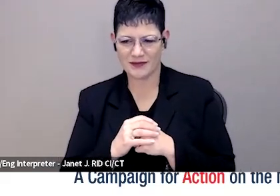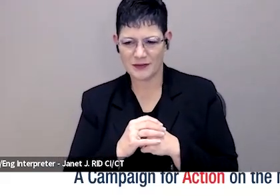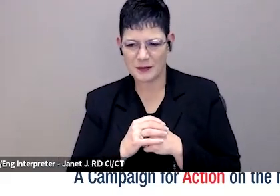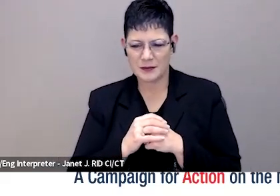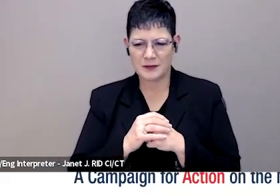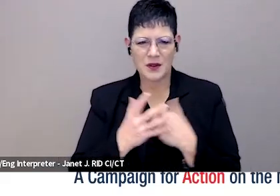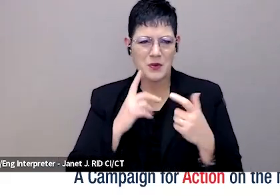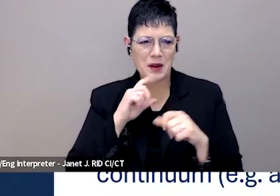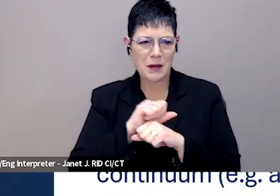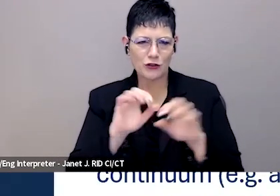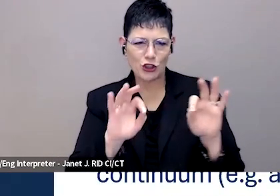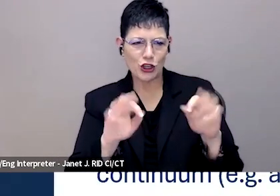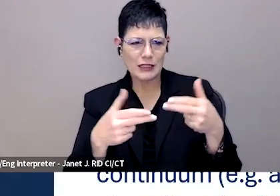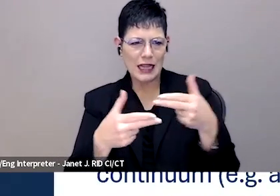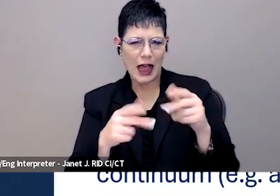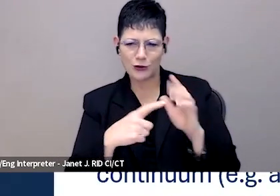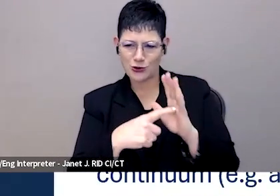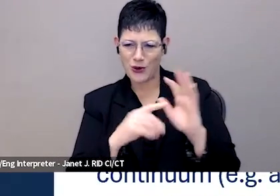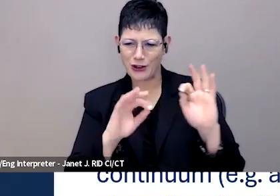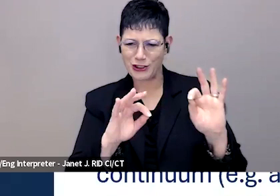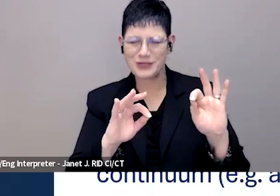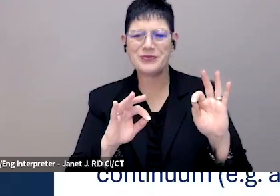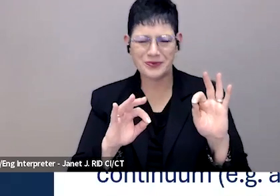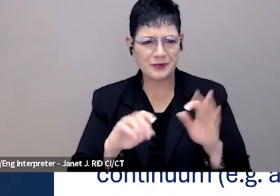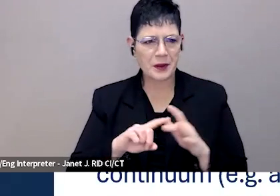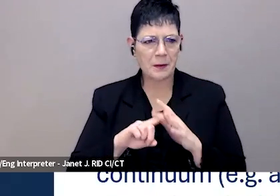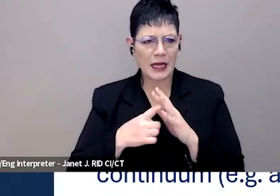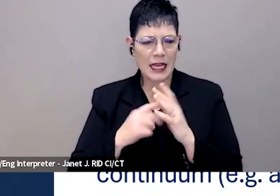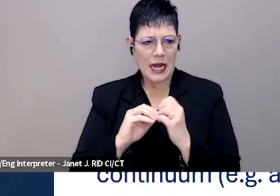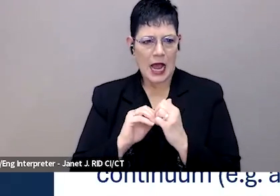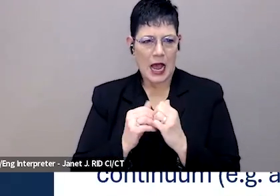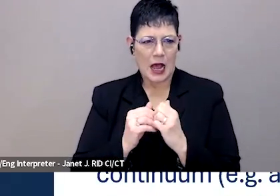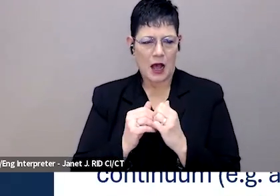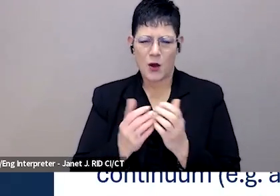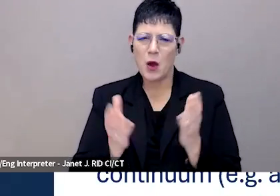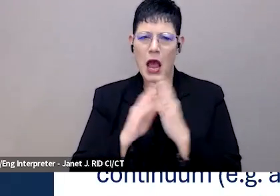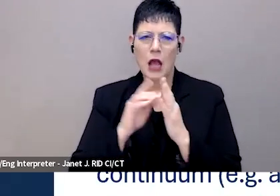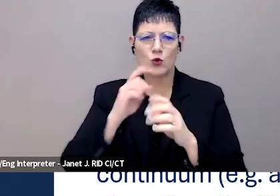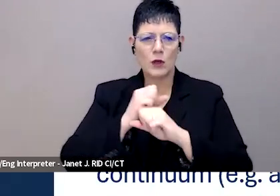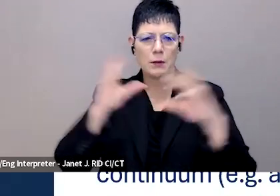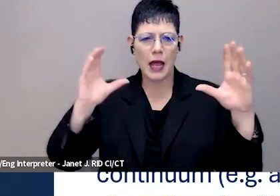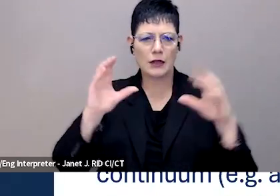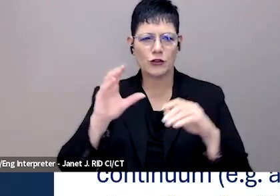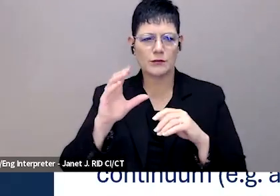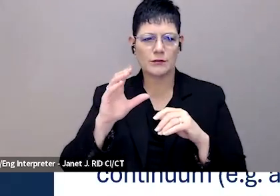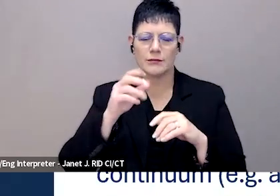I'm just making sure. Great, slides are up. I want to begin by asking you to imagine Sarah,